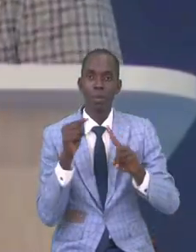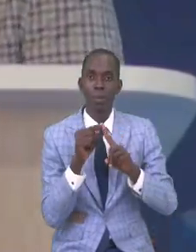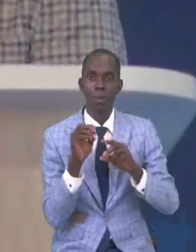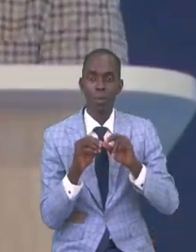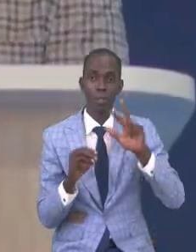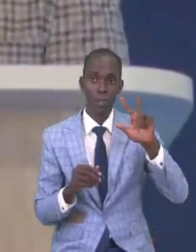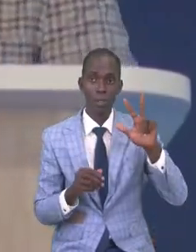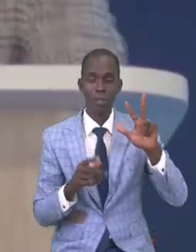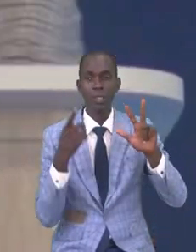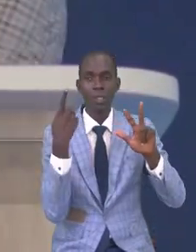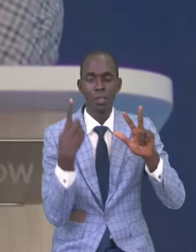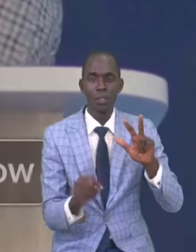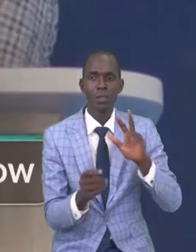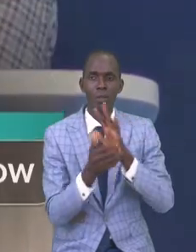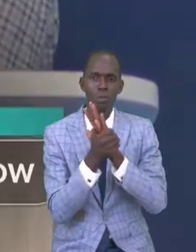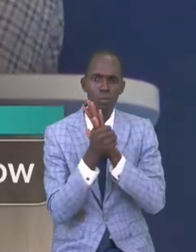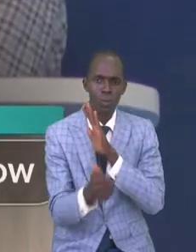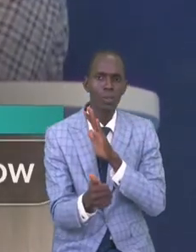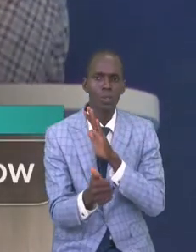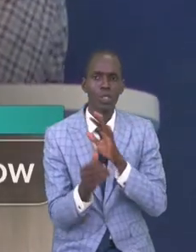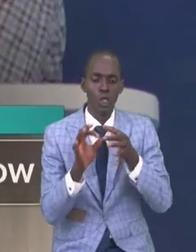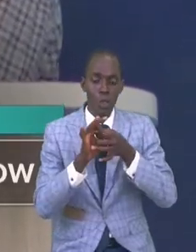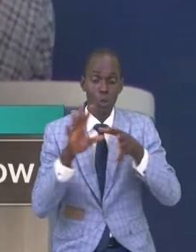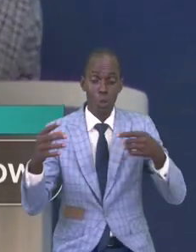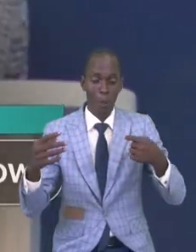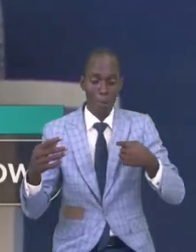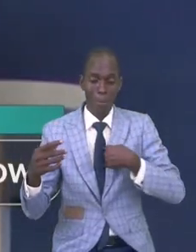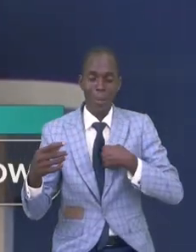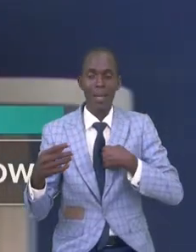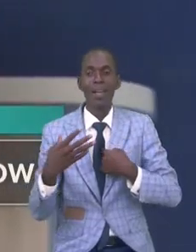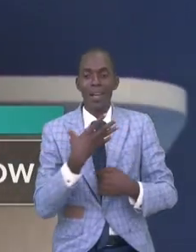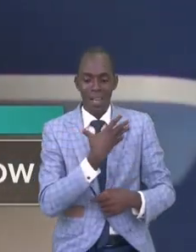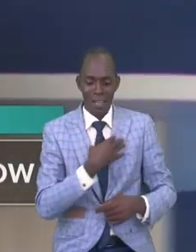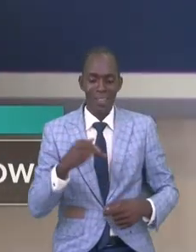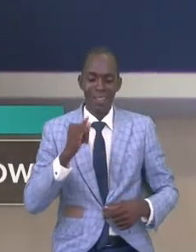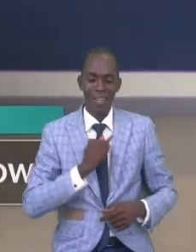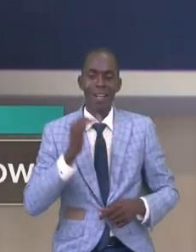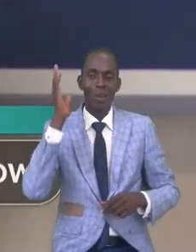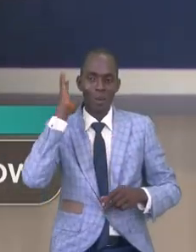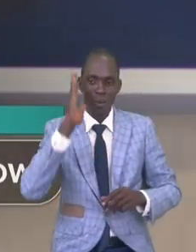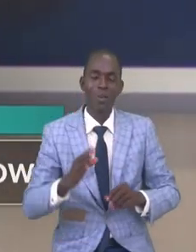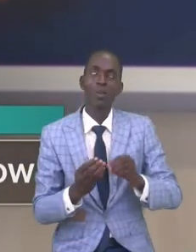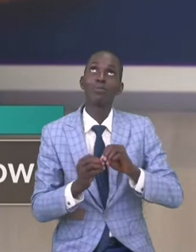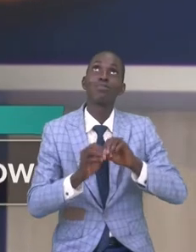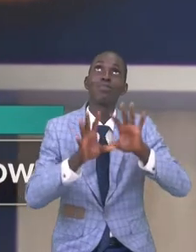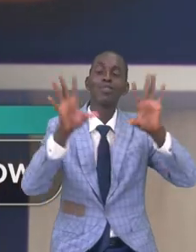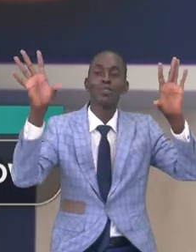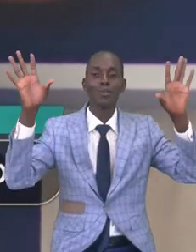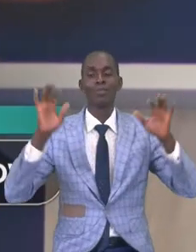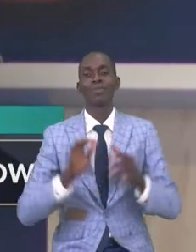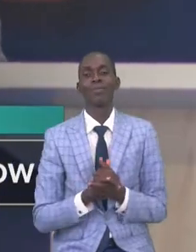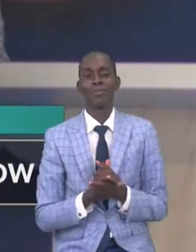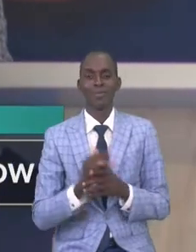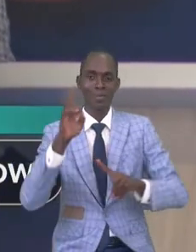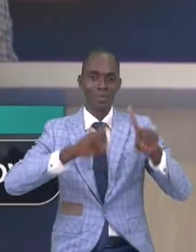Number three, the potential, loose me and I will glow.